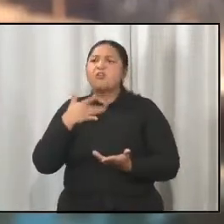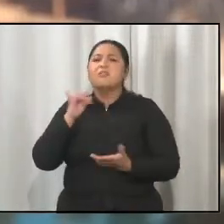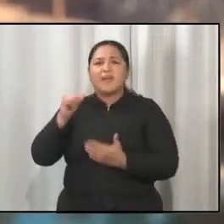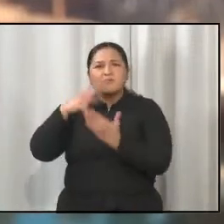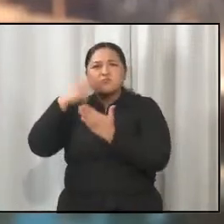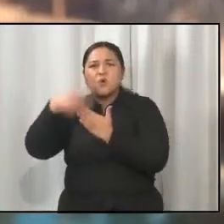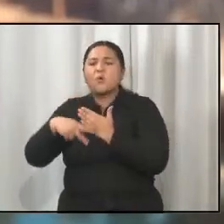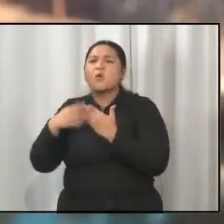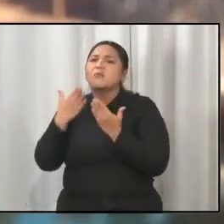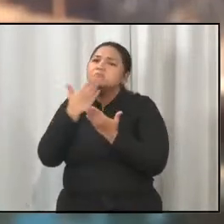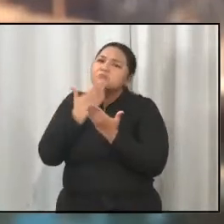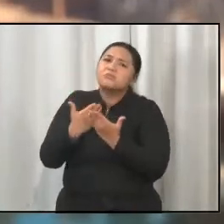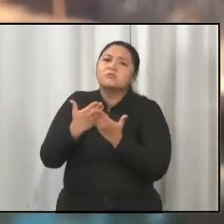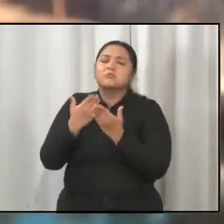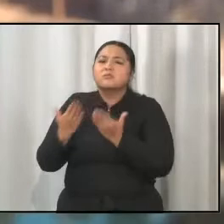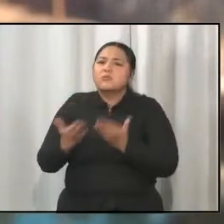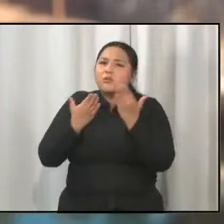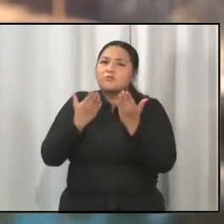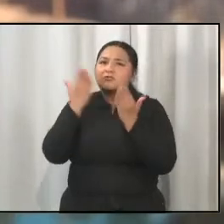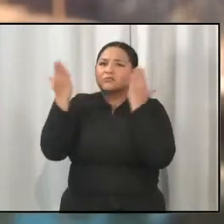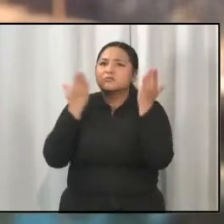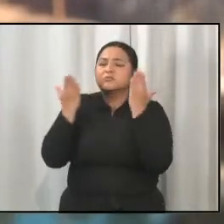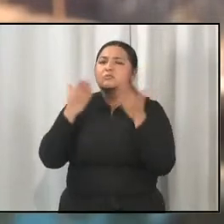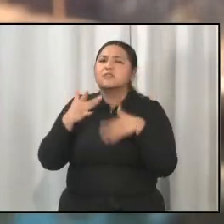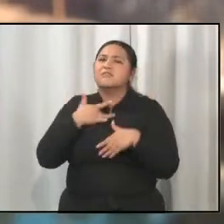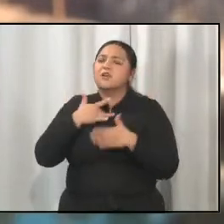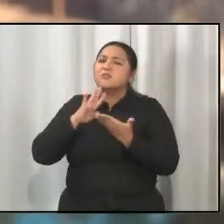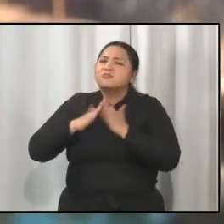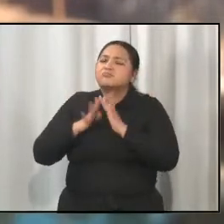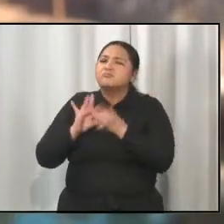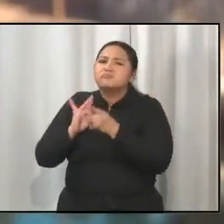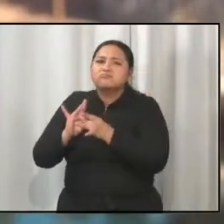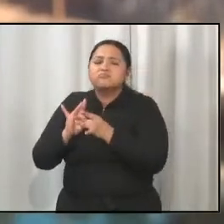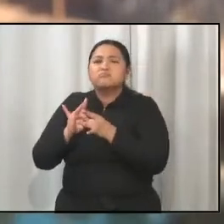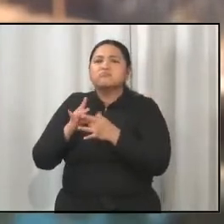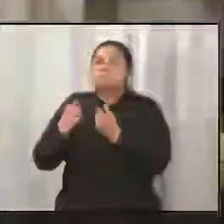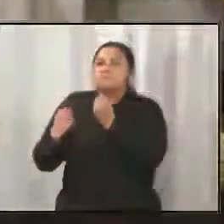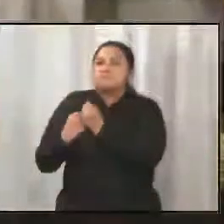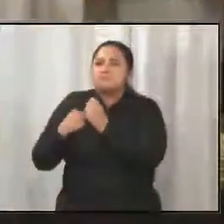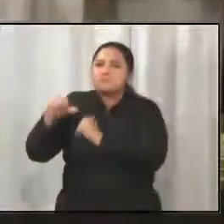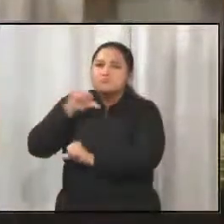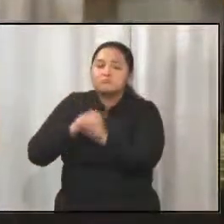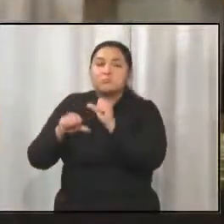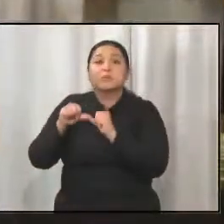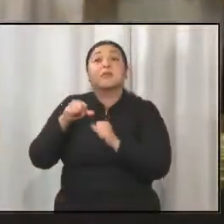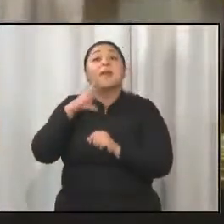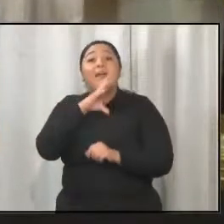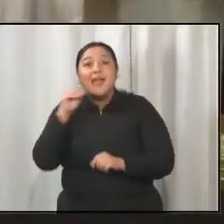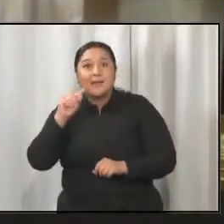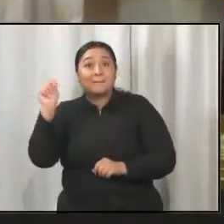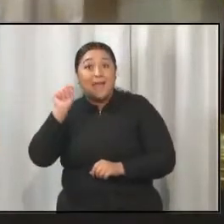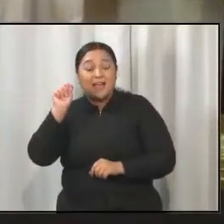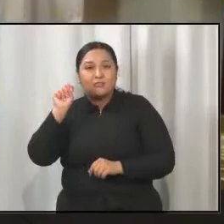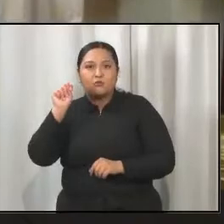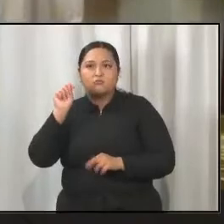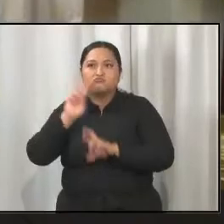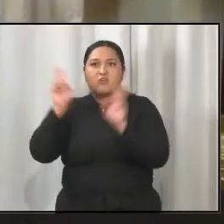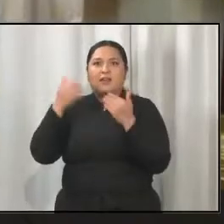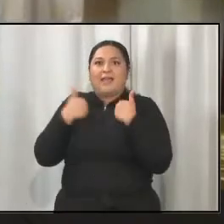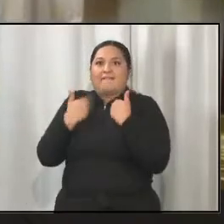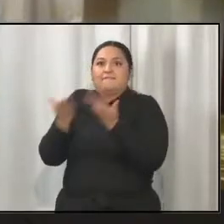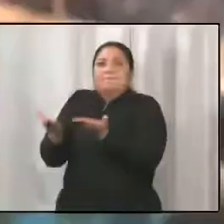made sure that they were protecting each other, as well as having restrooms during the night was an important piece for her.